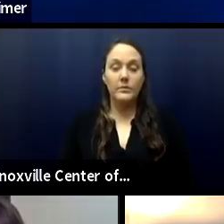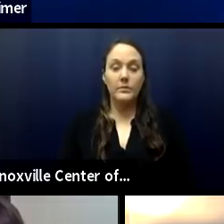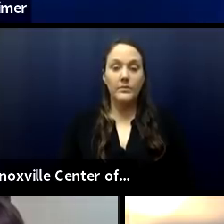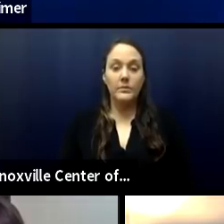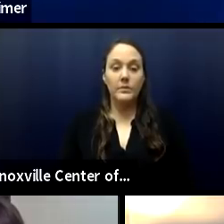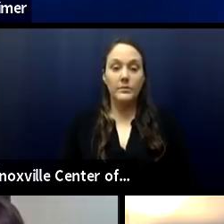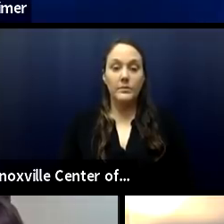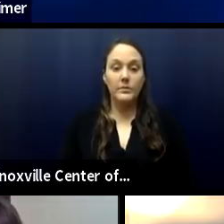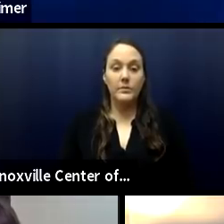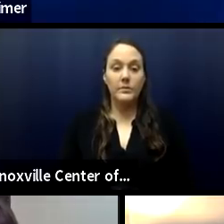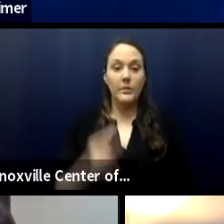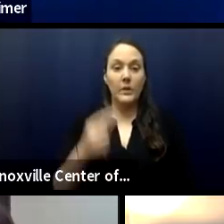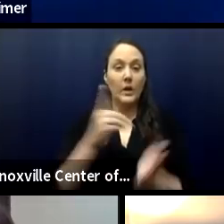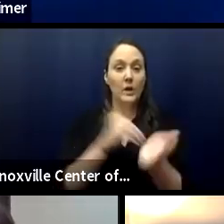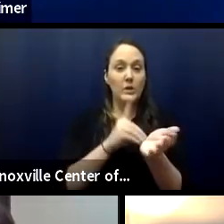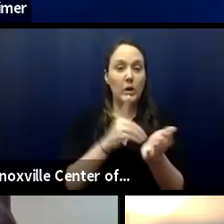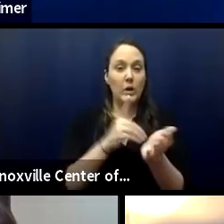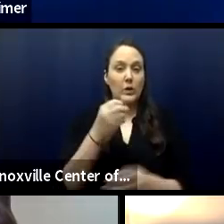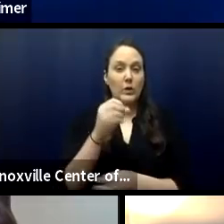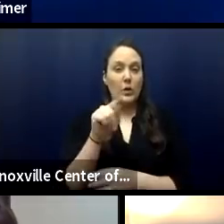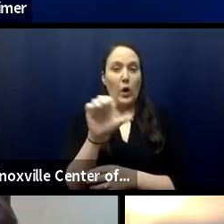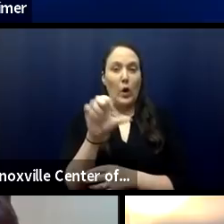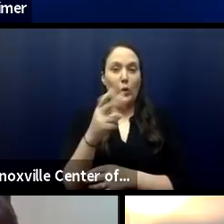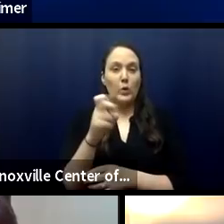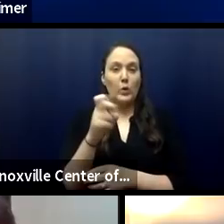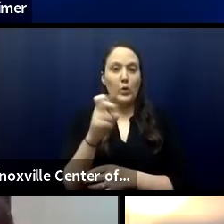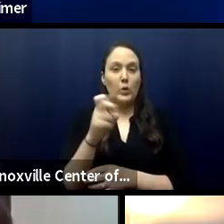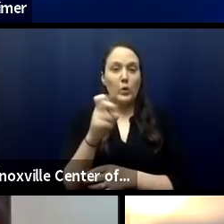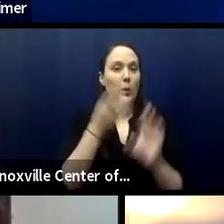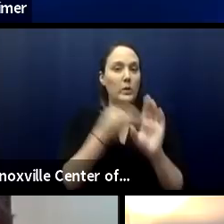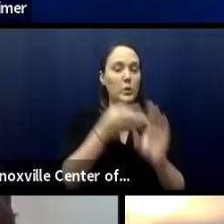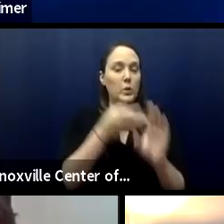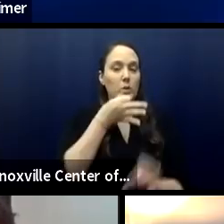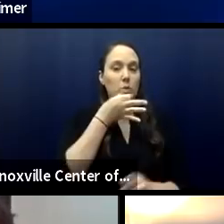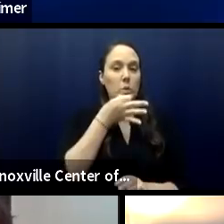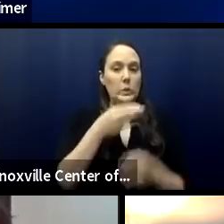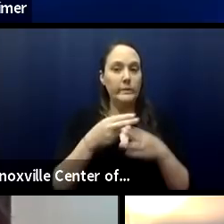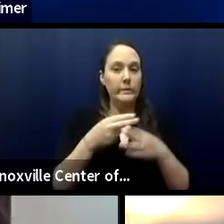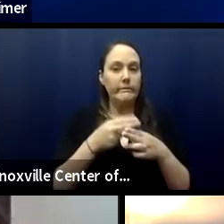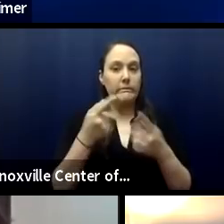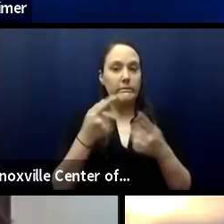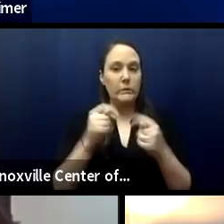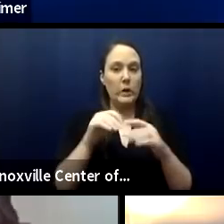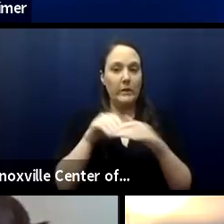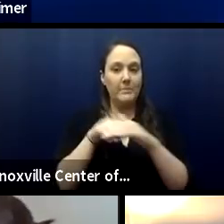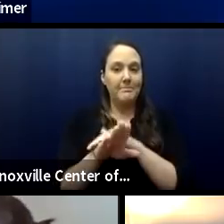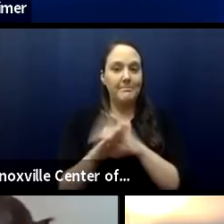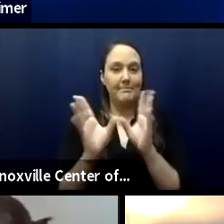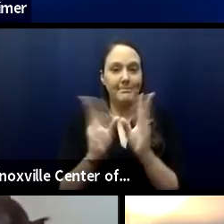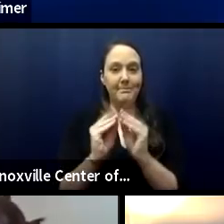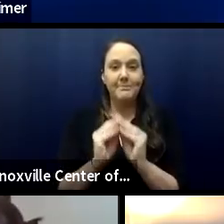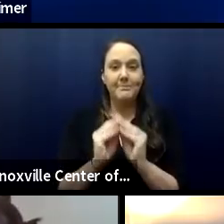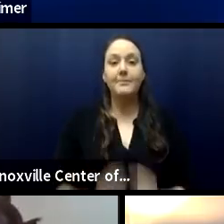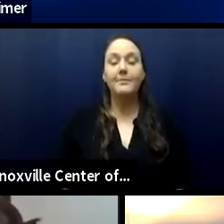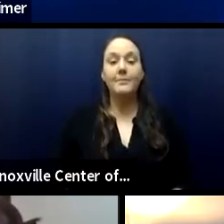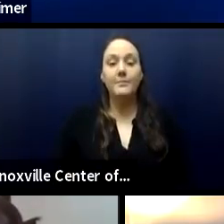Looks like Dr. Gocher will be joining us shortly. So he's trying to get into the meeting.